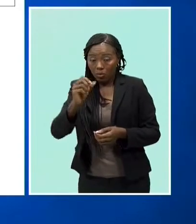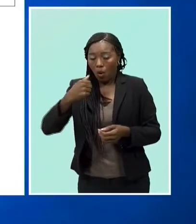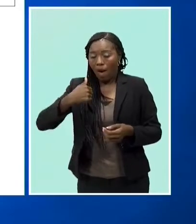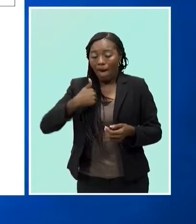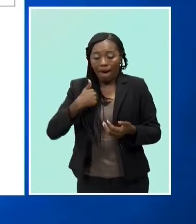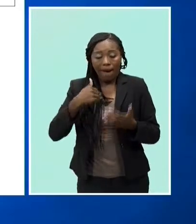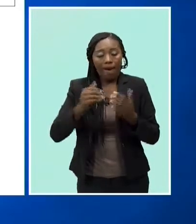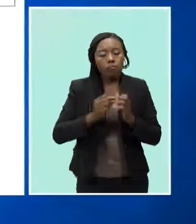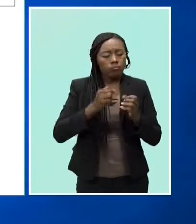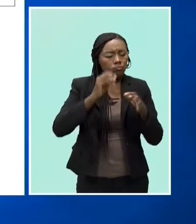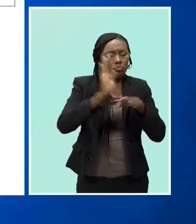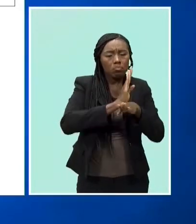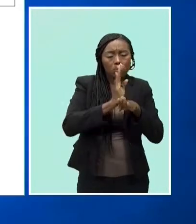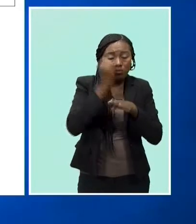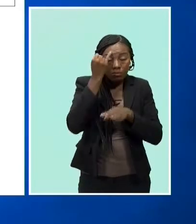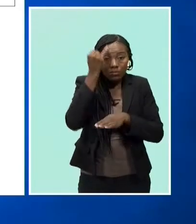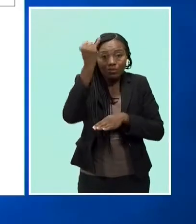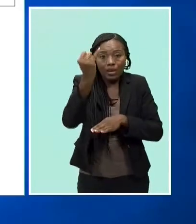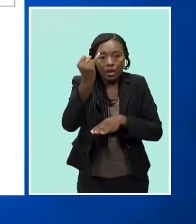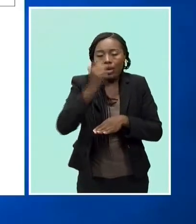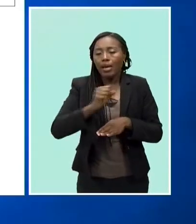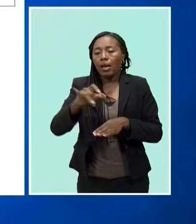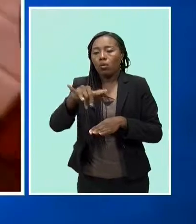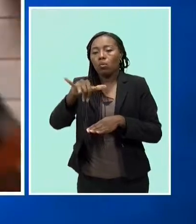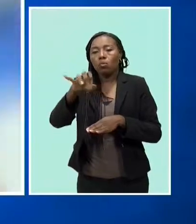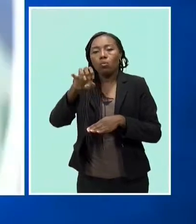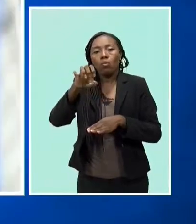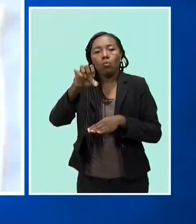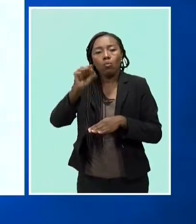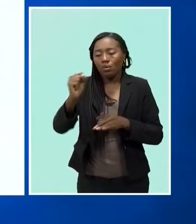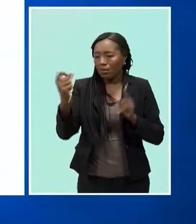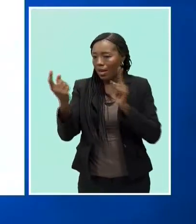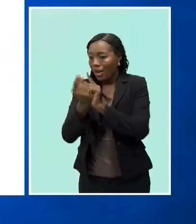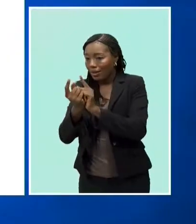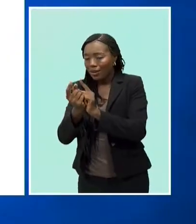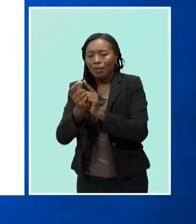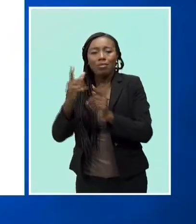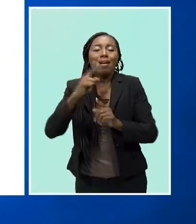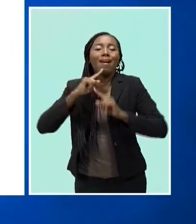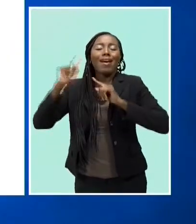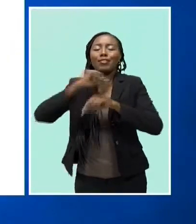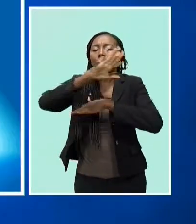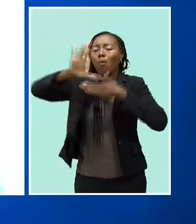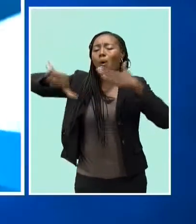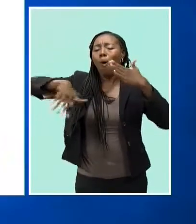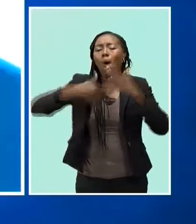viable business idea, then you approach the scheme. The answer to all of your